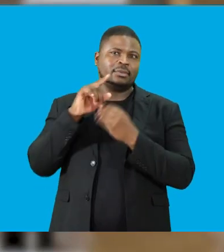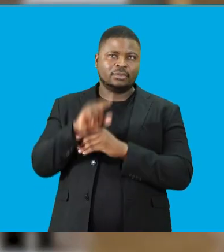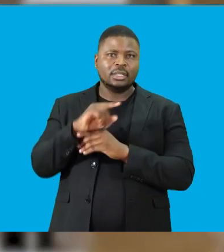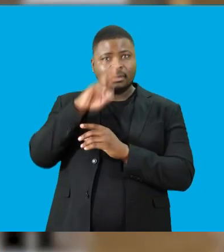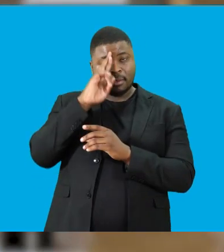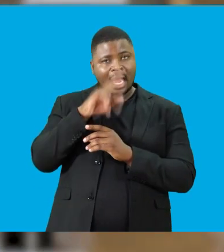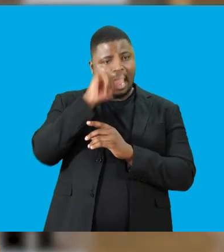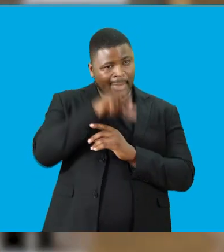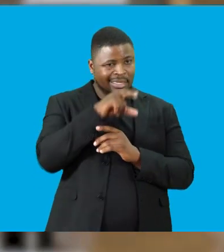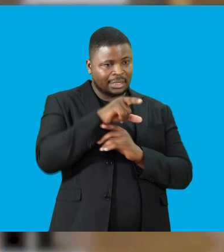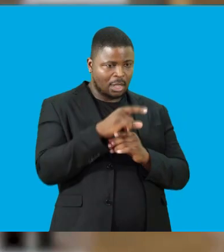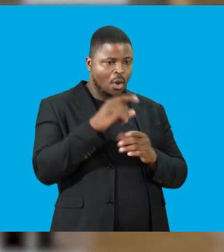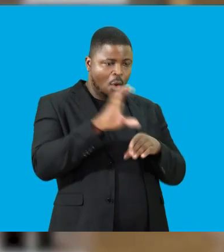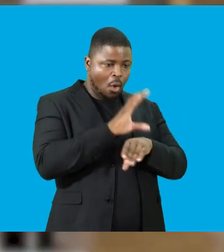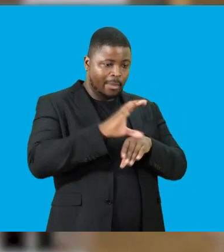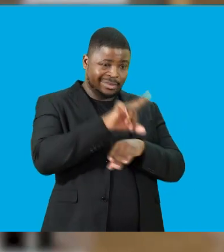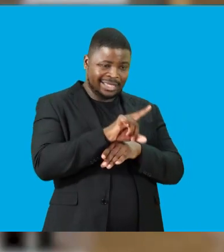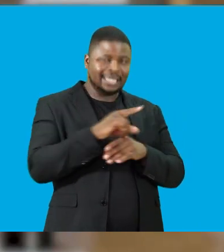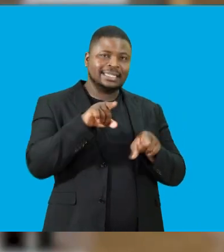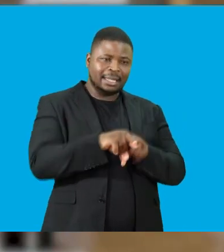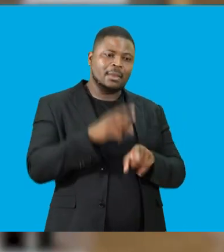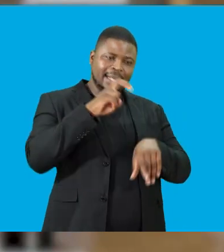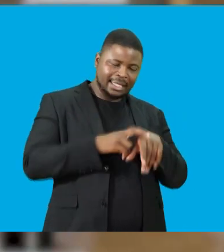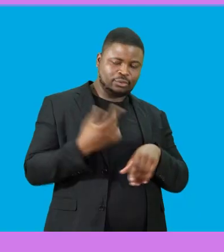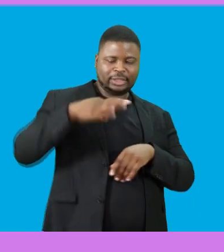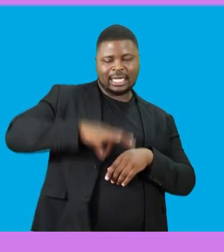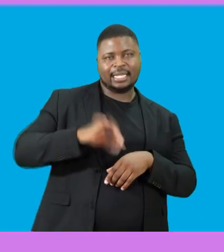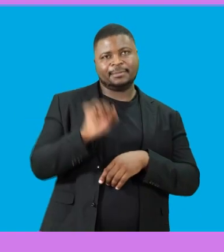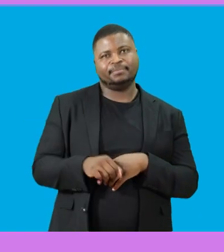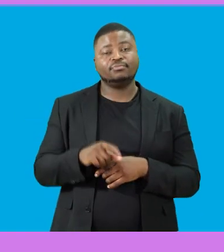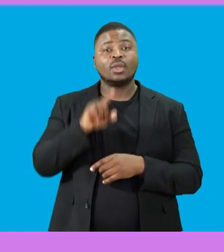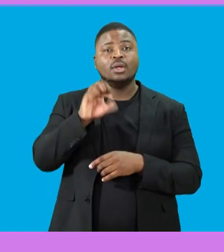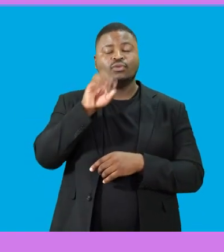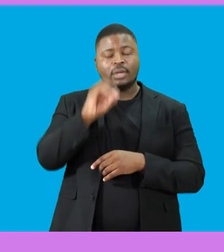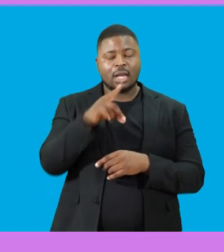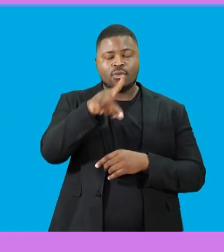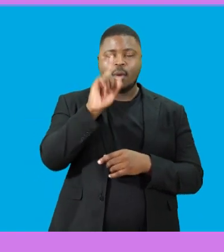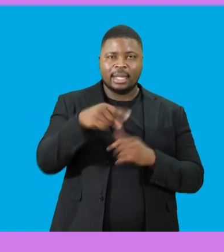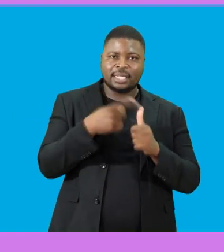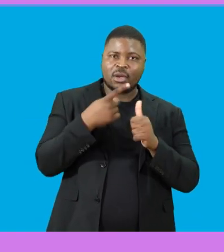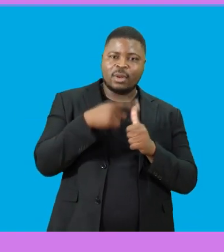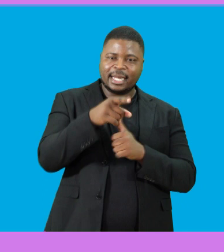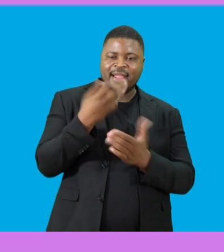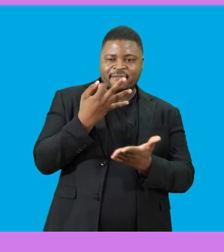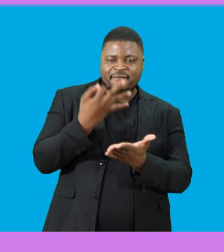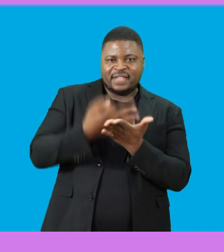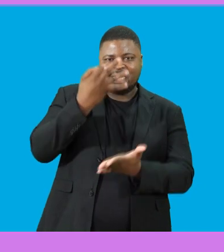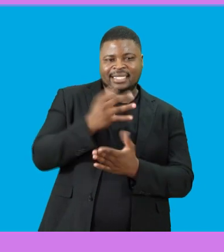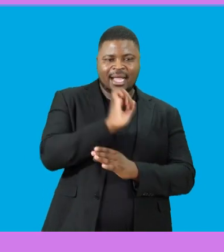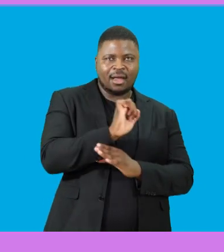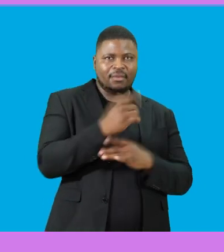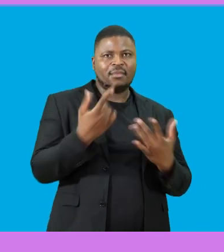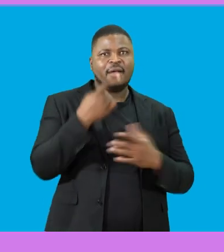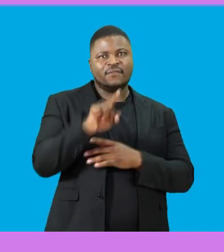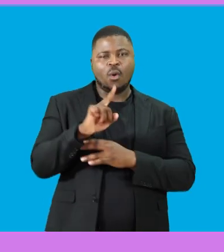that person needs remuneration for that. B says, calculate her fee for depositing 1,000 rand. Let's go to